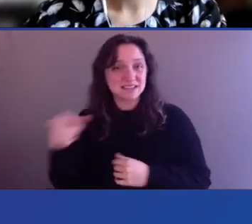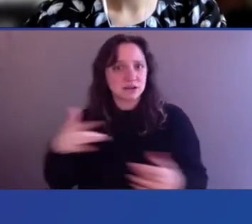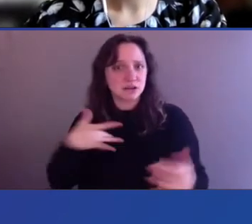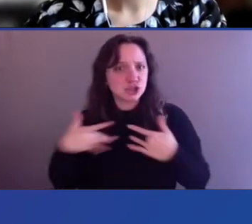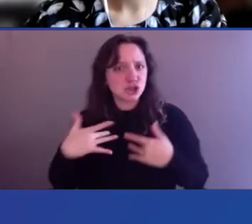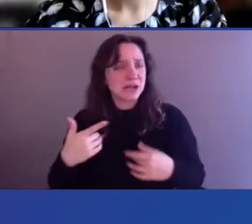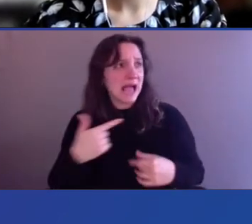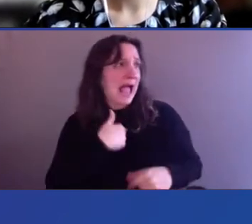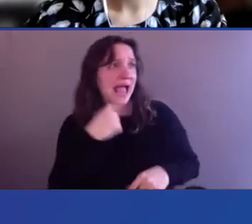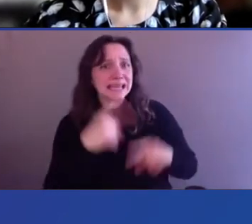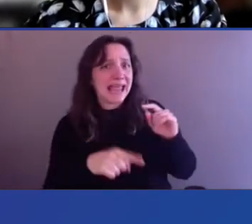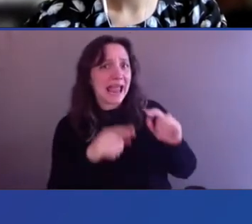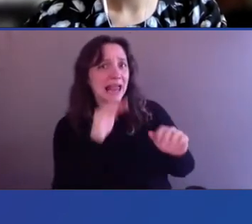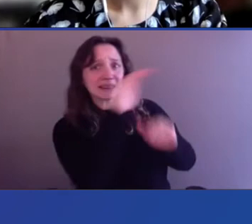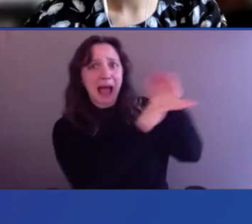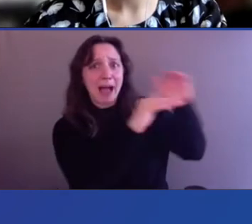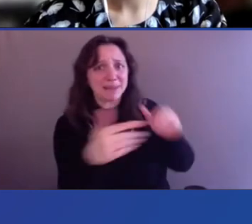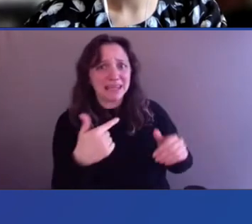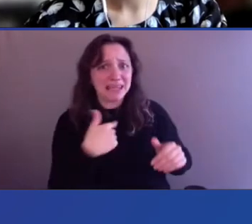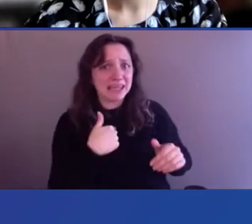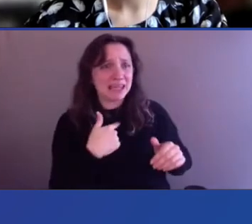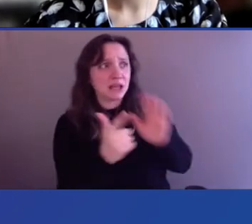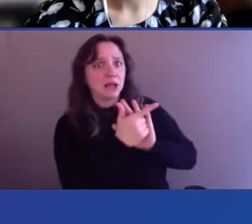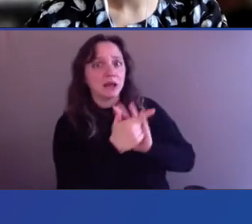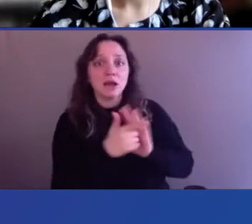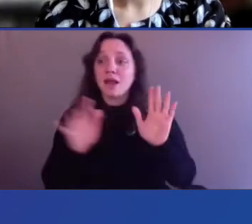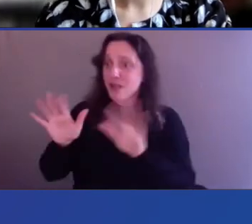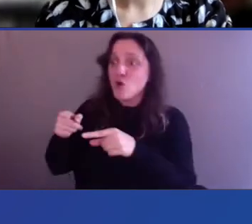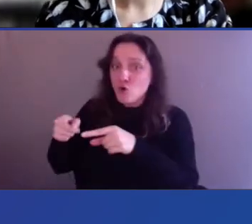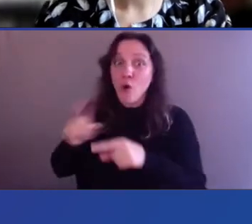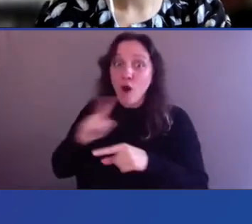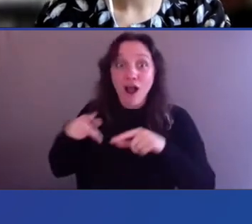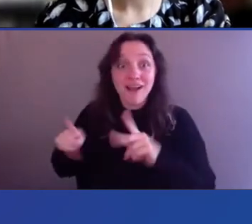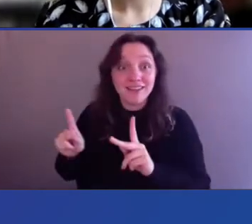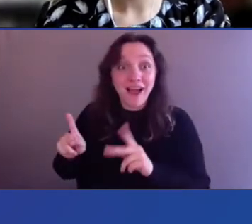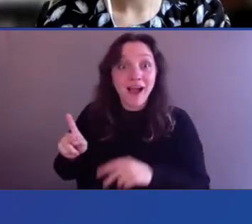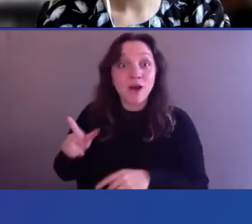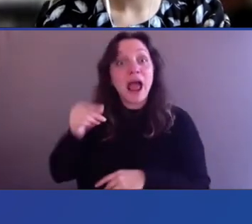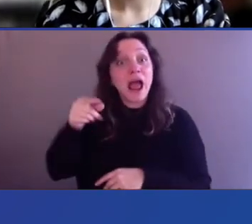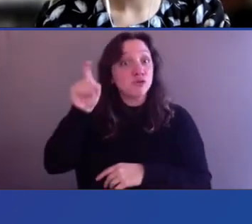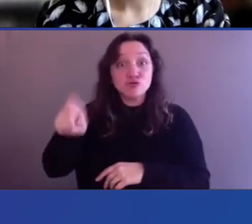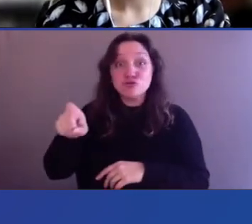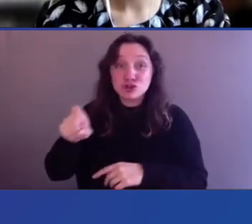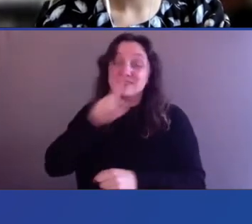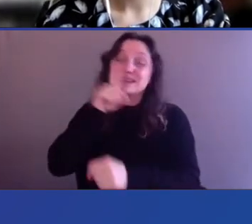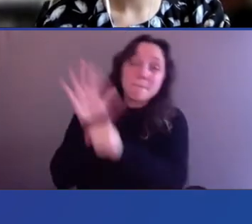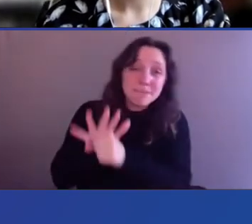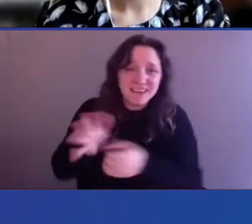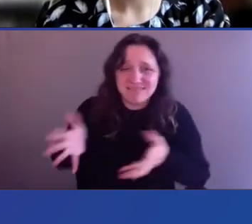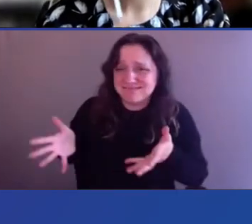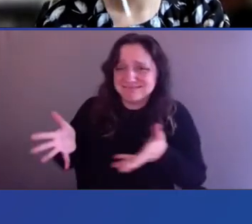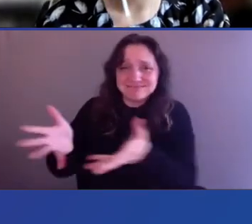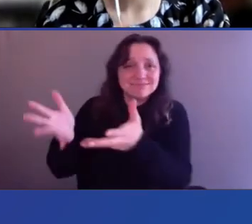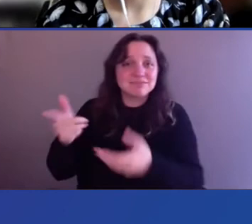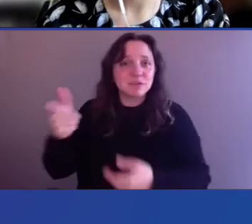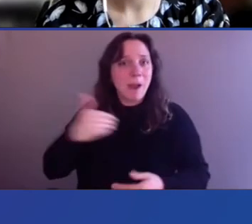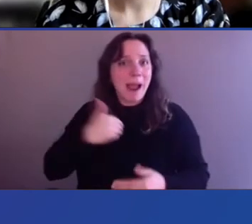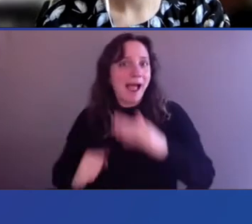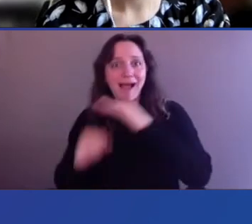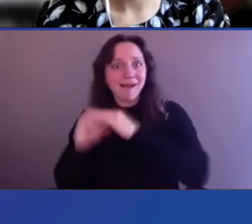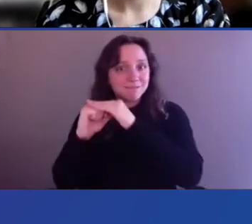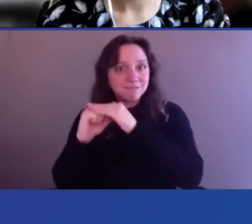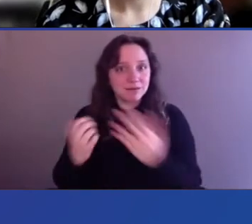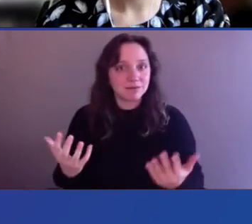You don't have to worry about it. You are allowed to do it, and you should do it robustly, right? If you find yourself